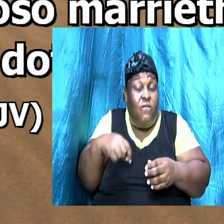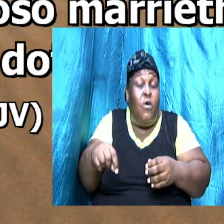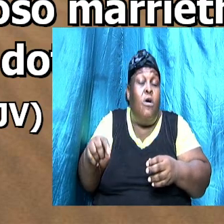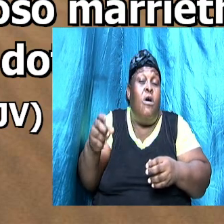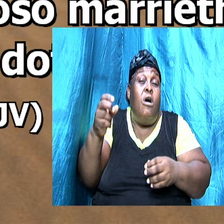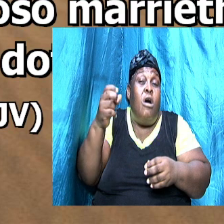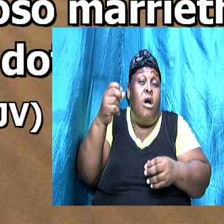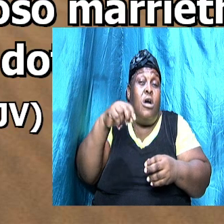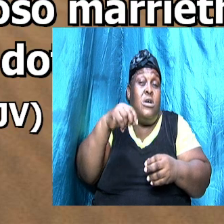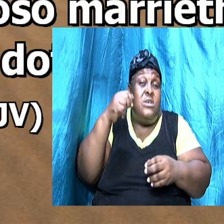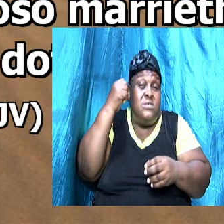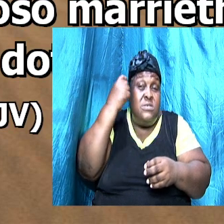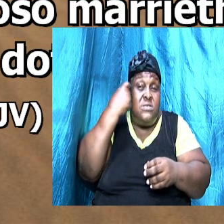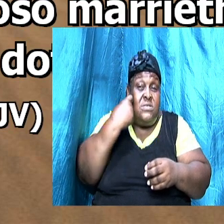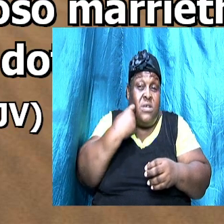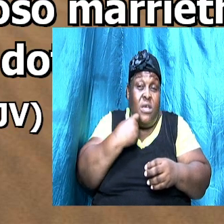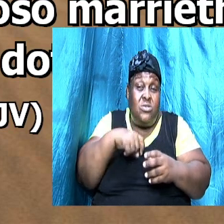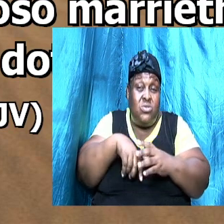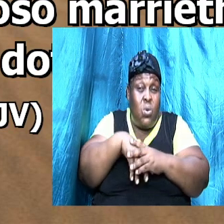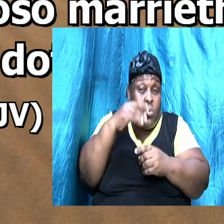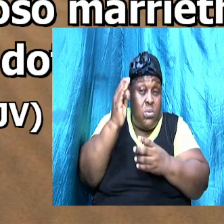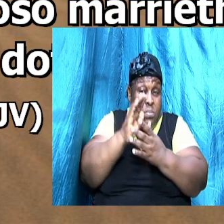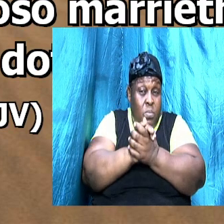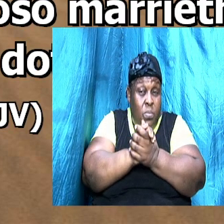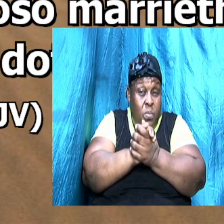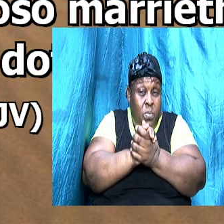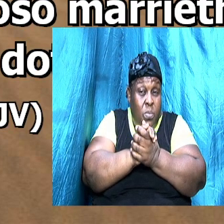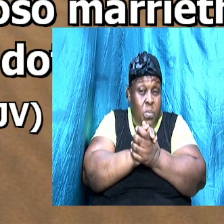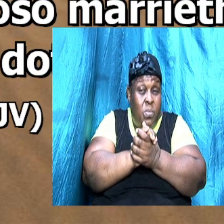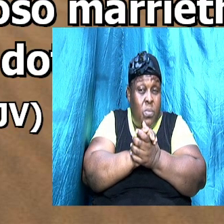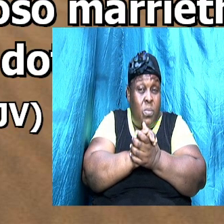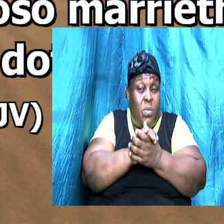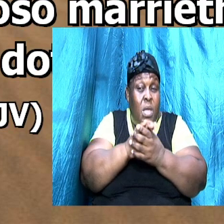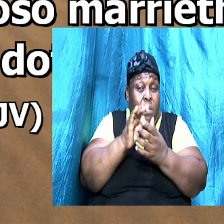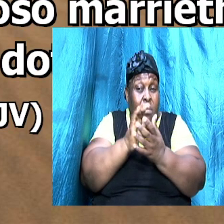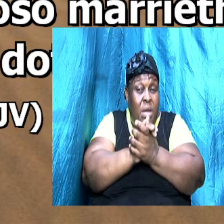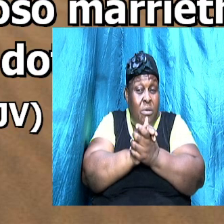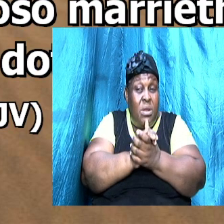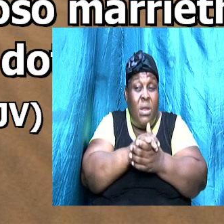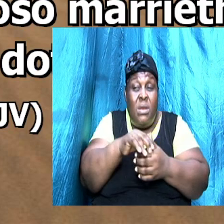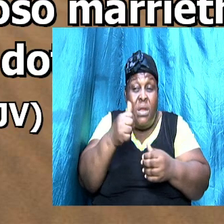and shall marry another, committed adultery. And whosoever,